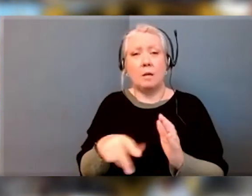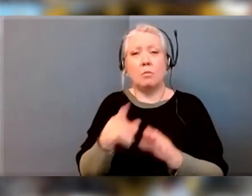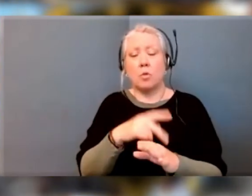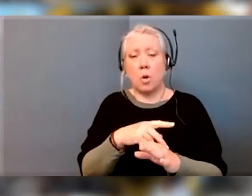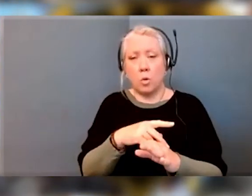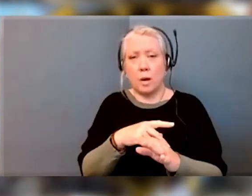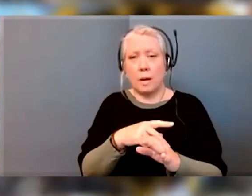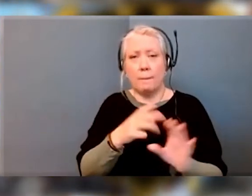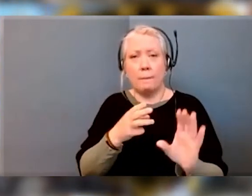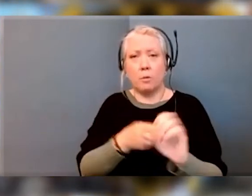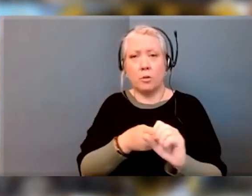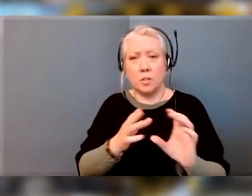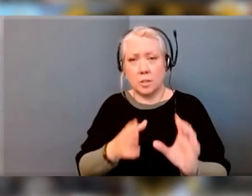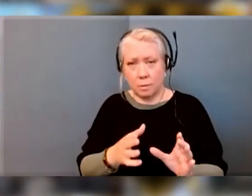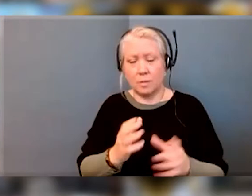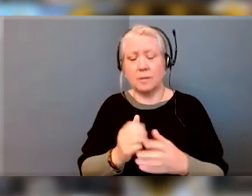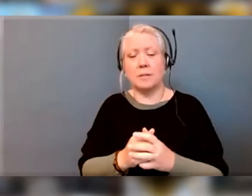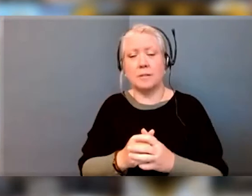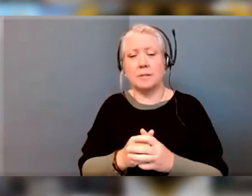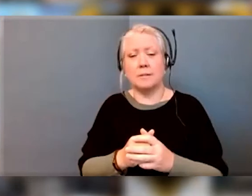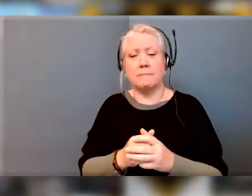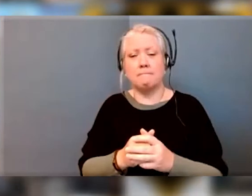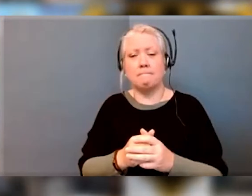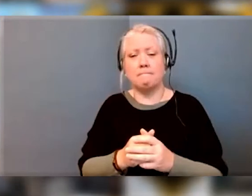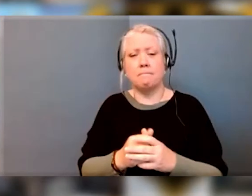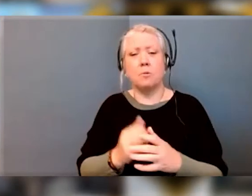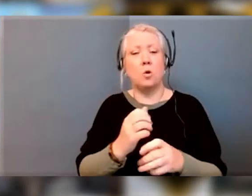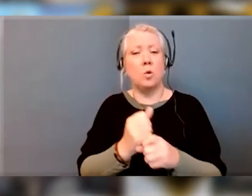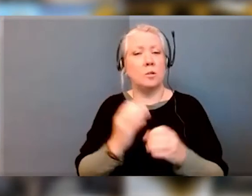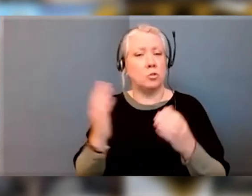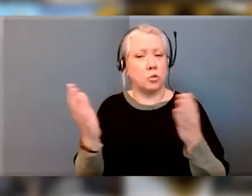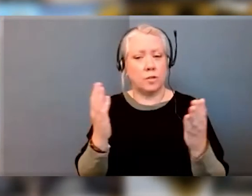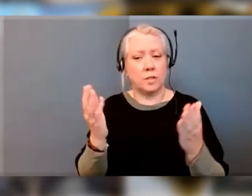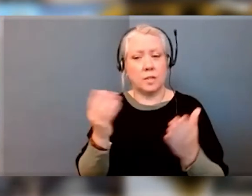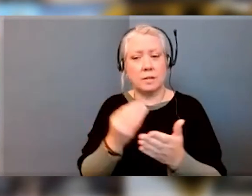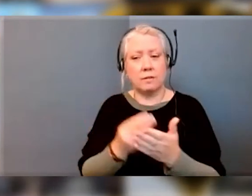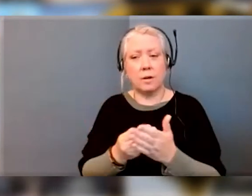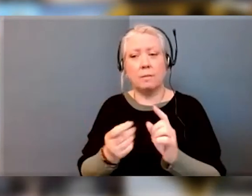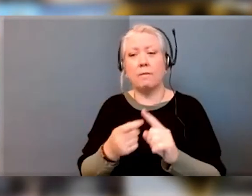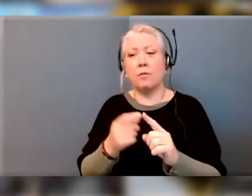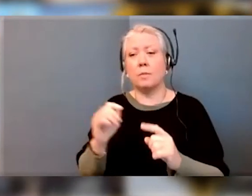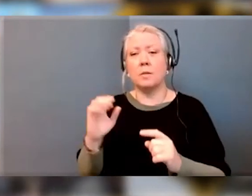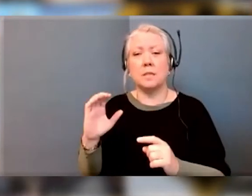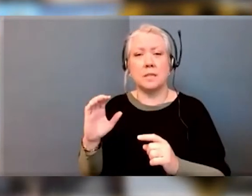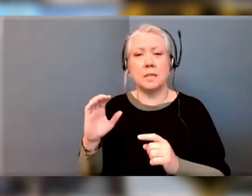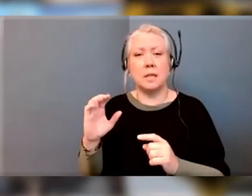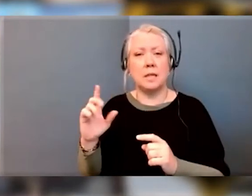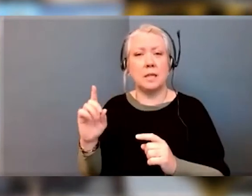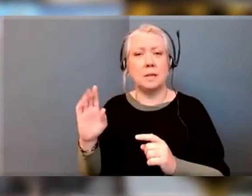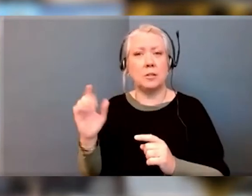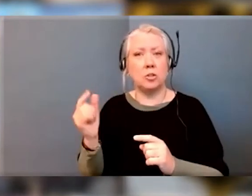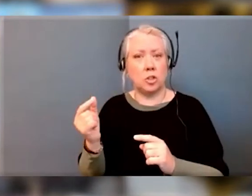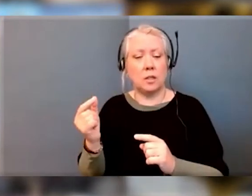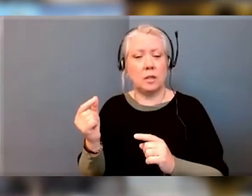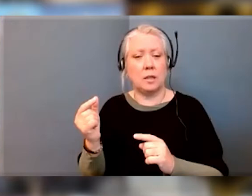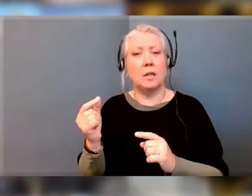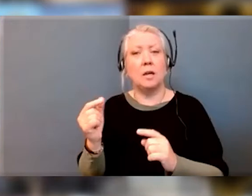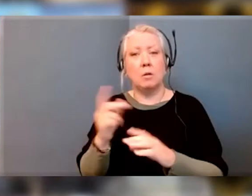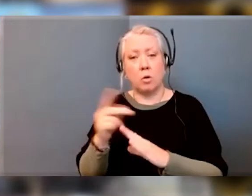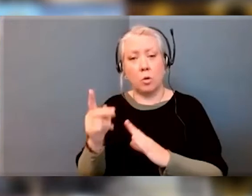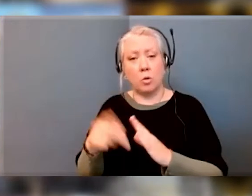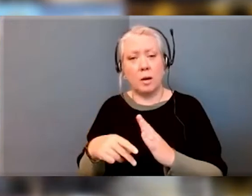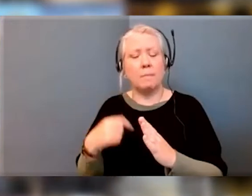would be receiving services and funds from the CDBG program, we would want to see them fall under these limits, these income